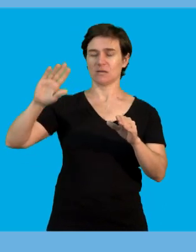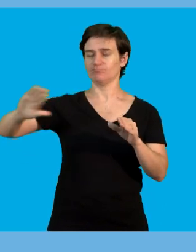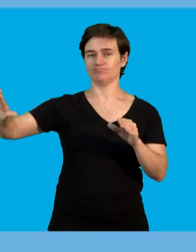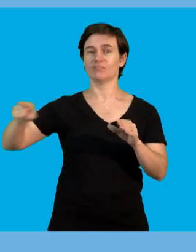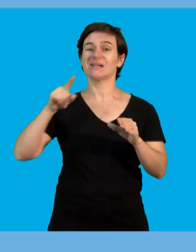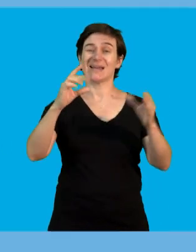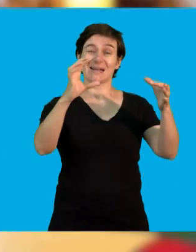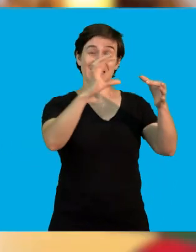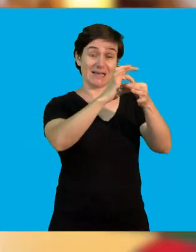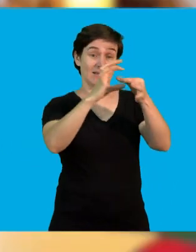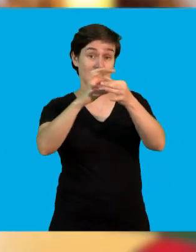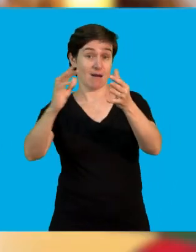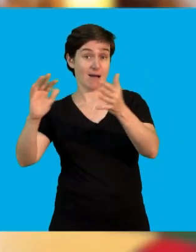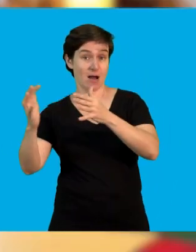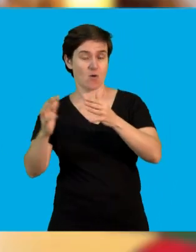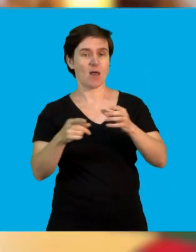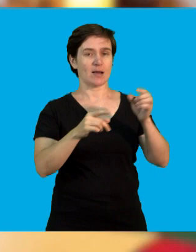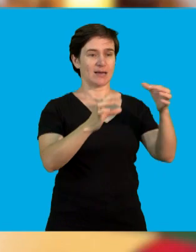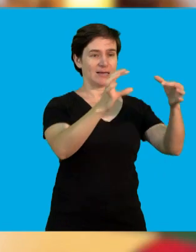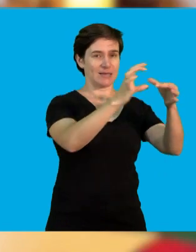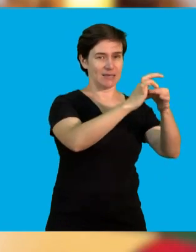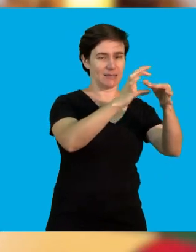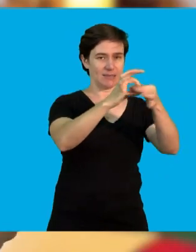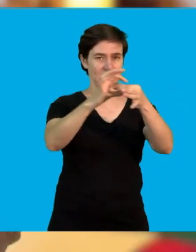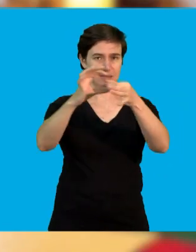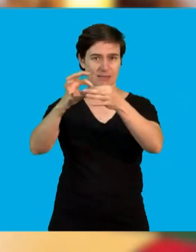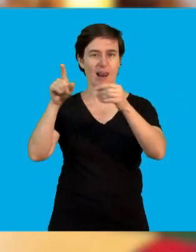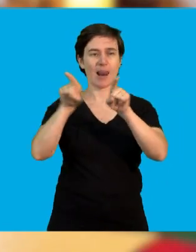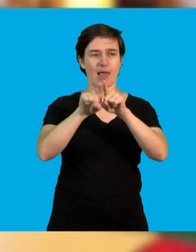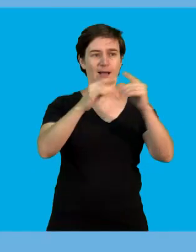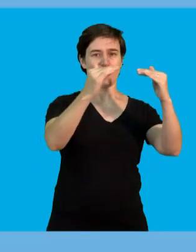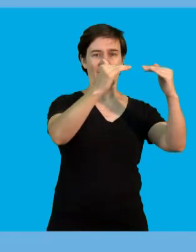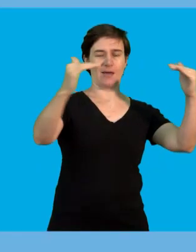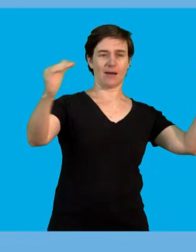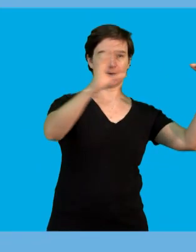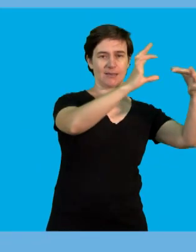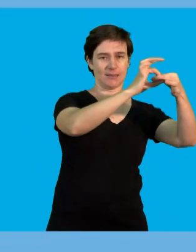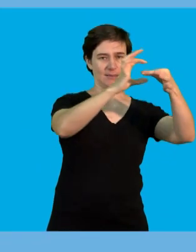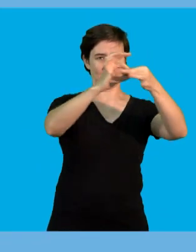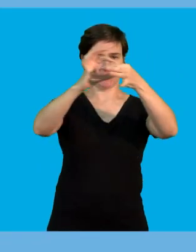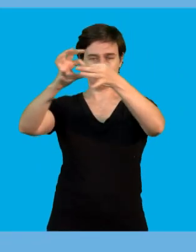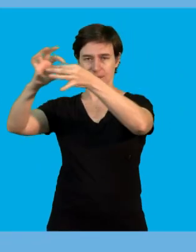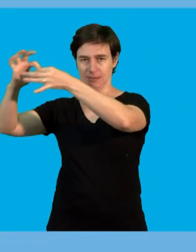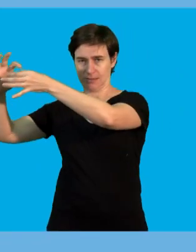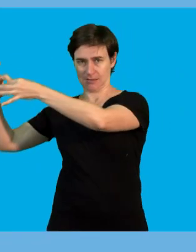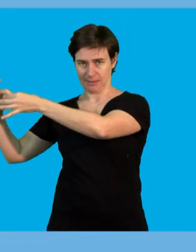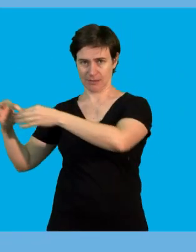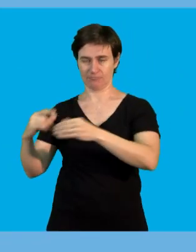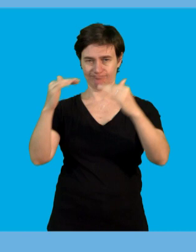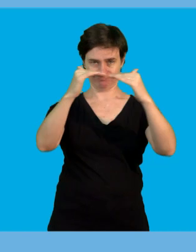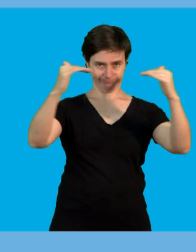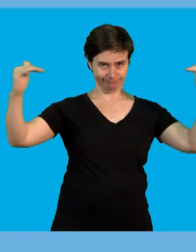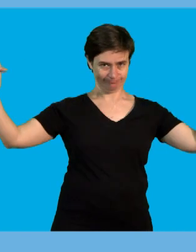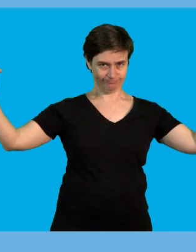series. So that means they are connected one after the other. They are connected in line, as it says there. So that means if they are connected in